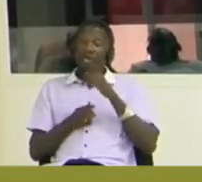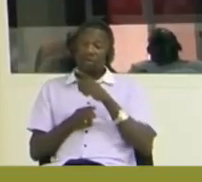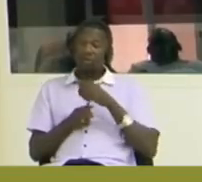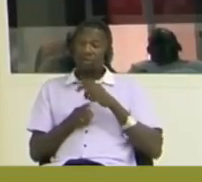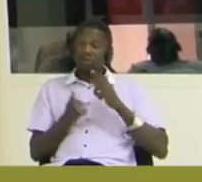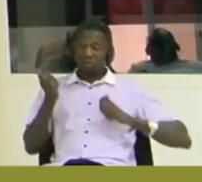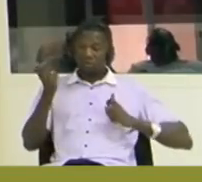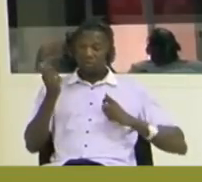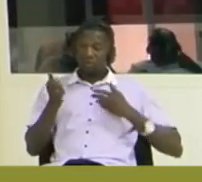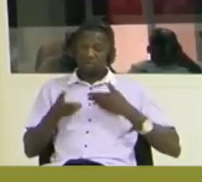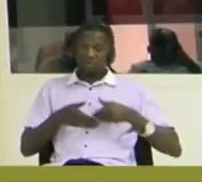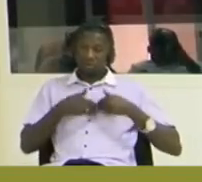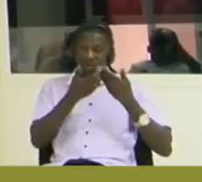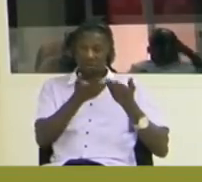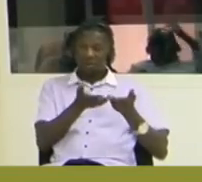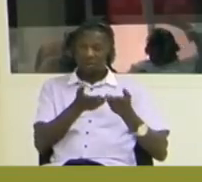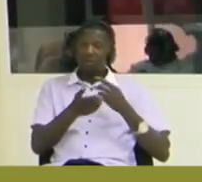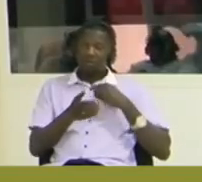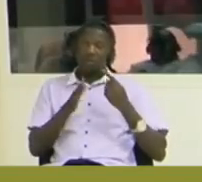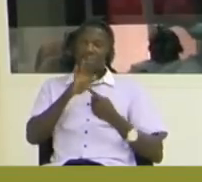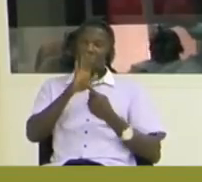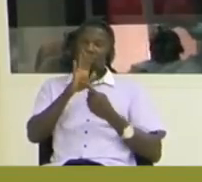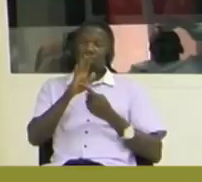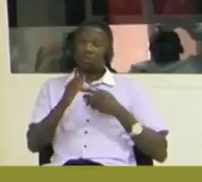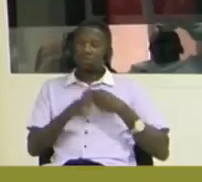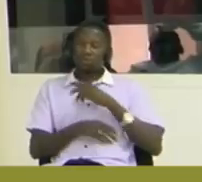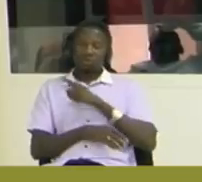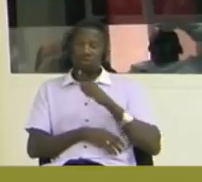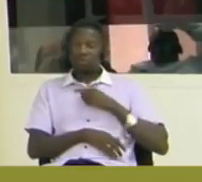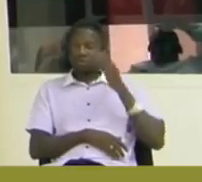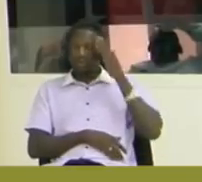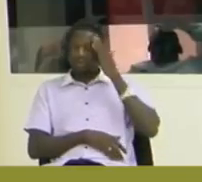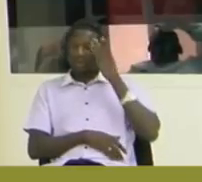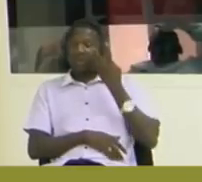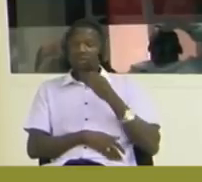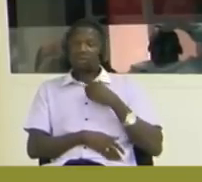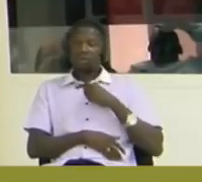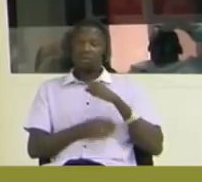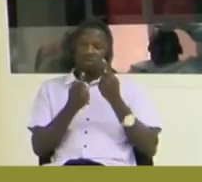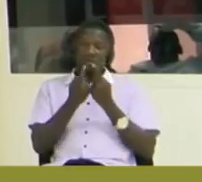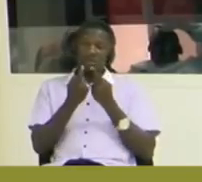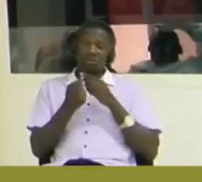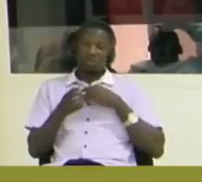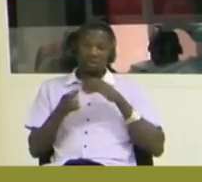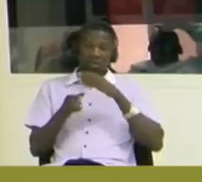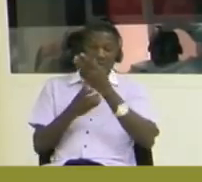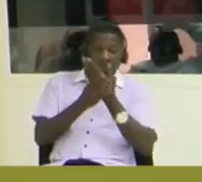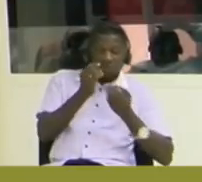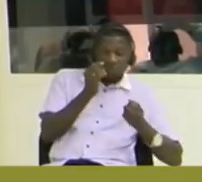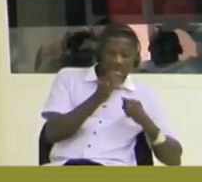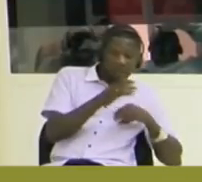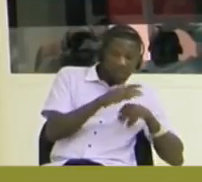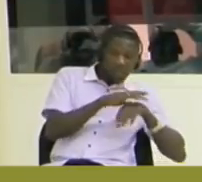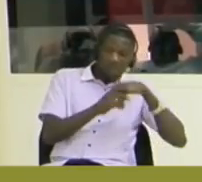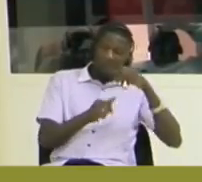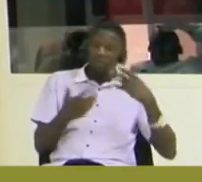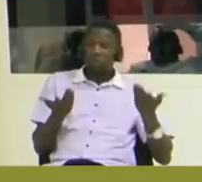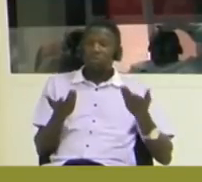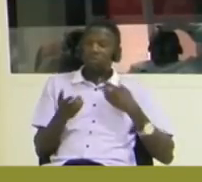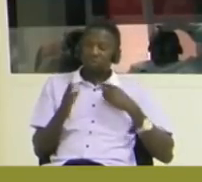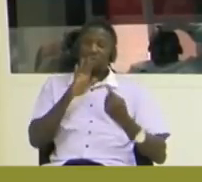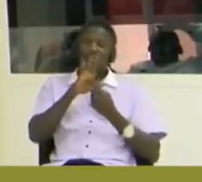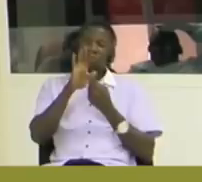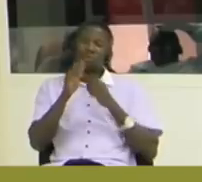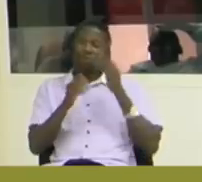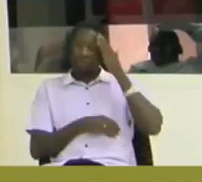in, it would have been important for us to know. Even if goods were just being smuggled in or out, it would have been important for